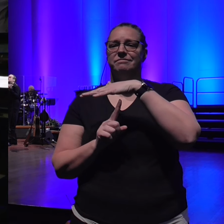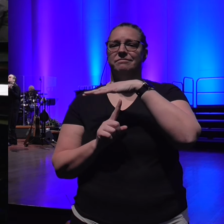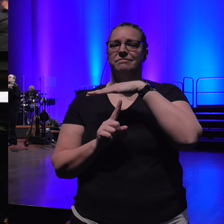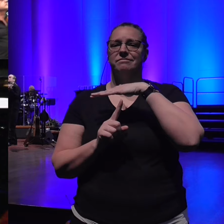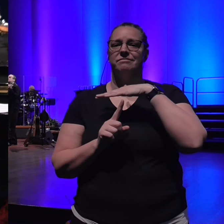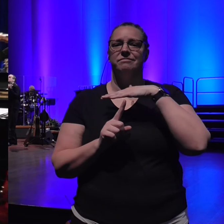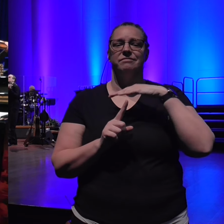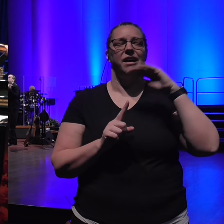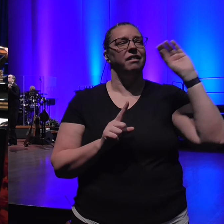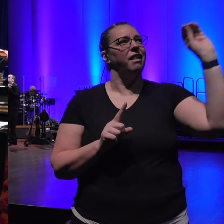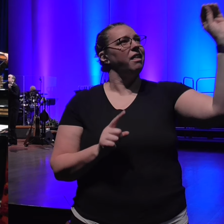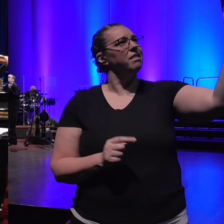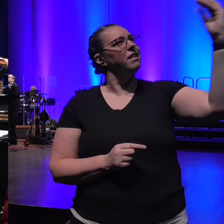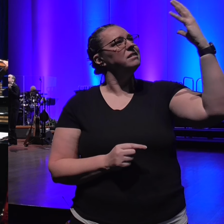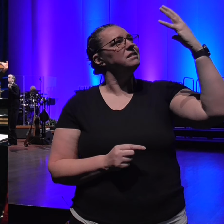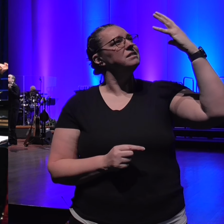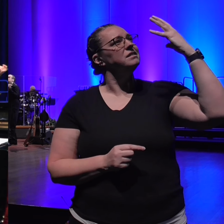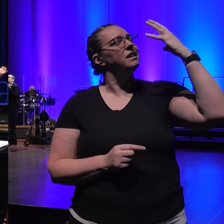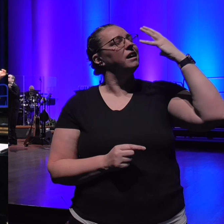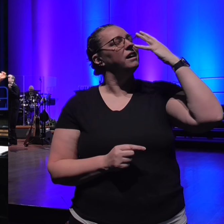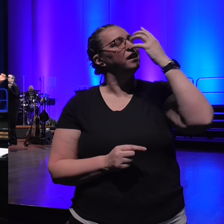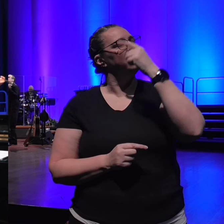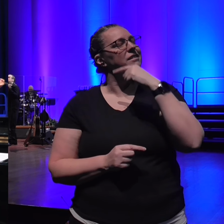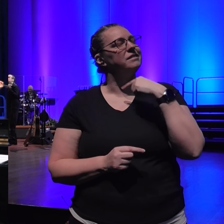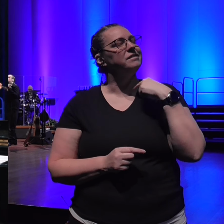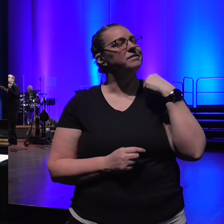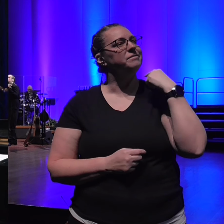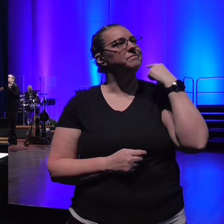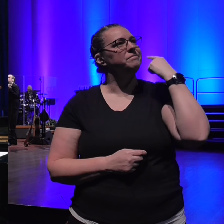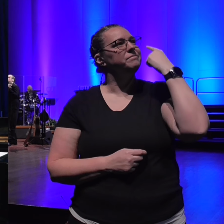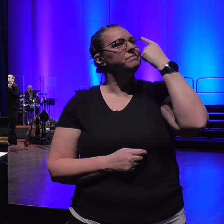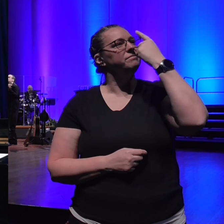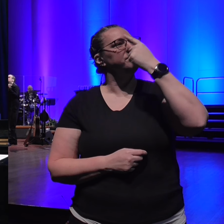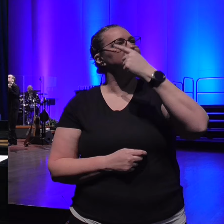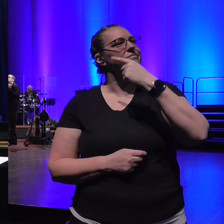It's like the sunlight on my face.